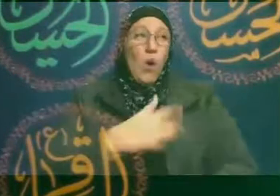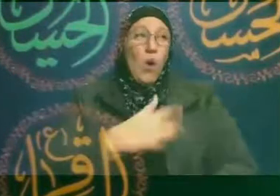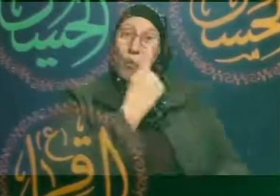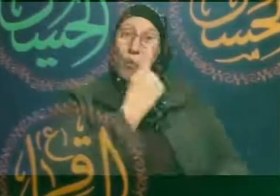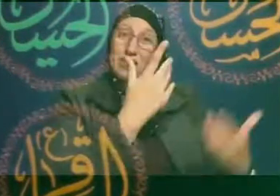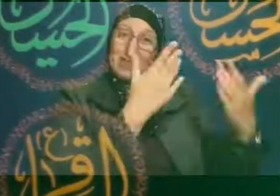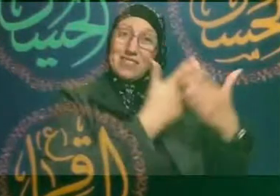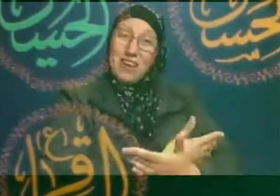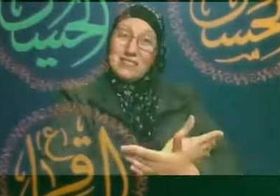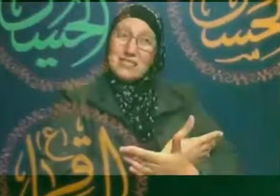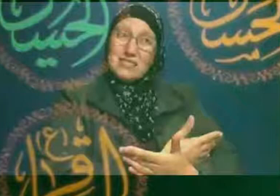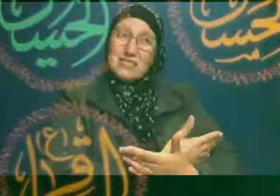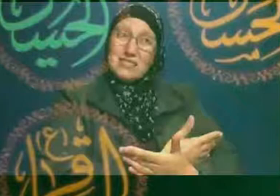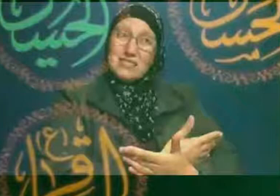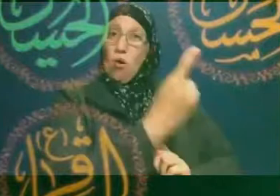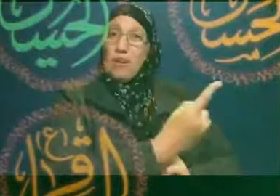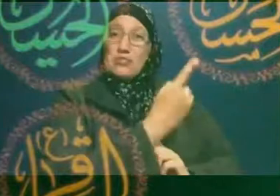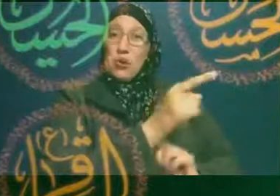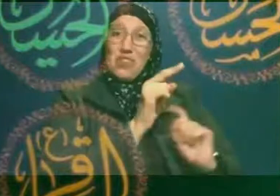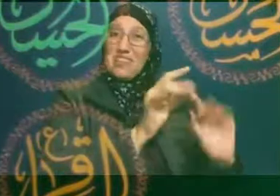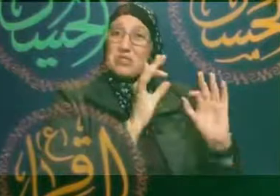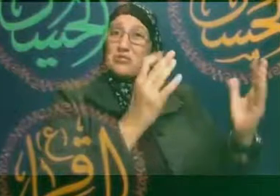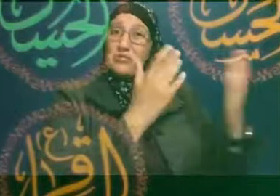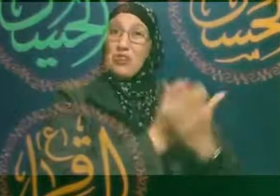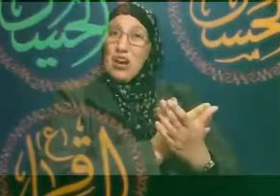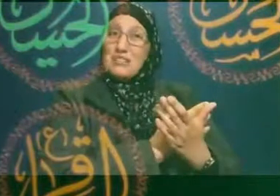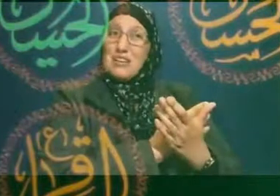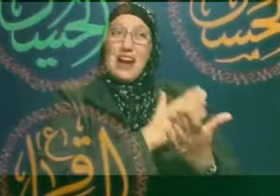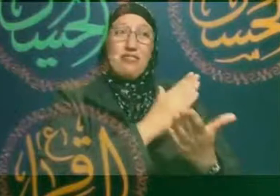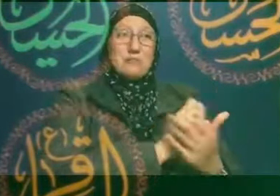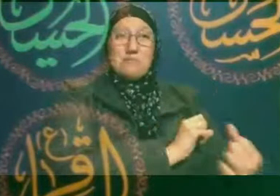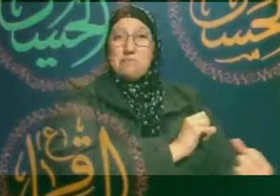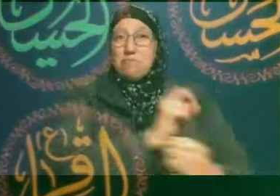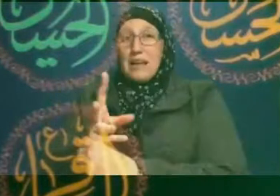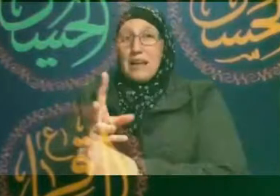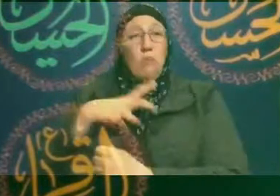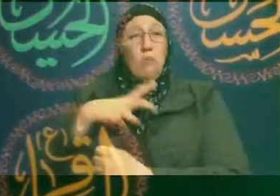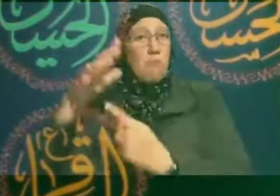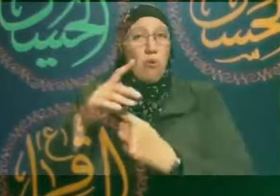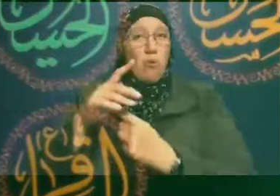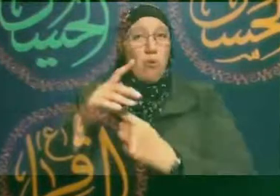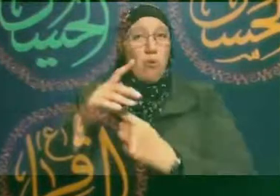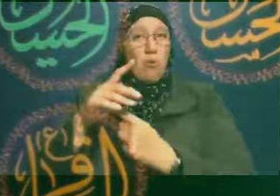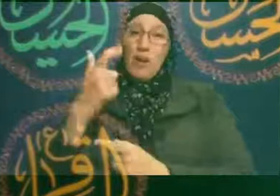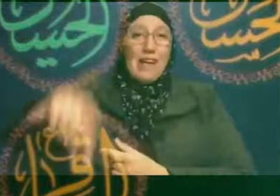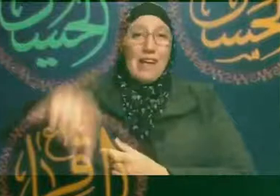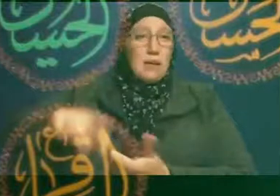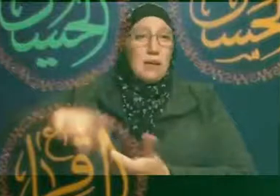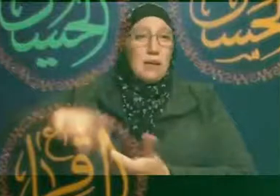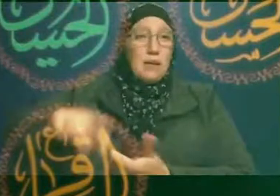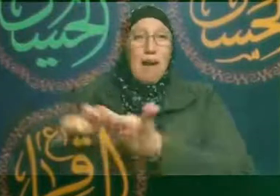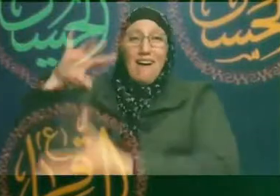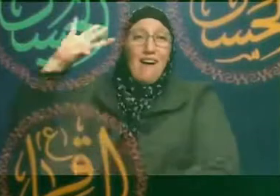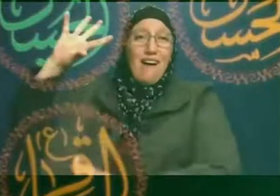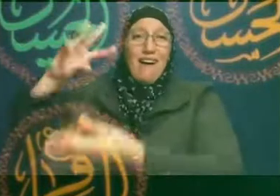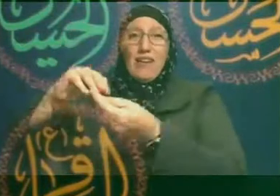So please make sure that you don't let the nights of Ramadan go in waste. Make sure that the nights of